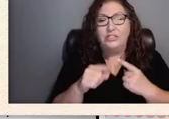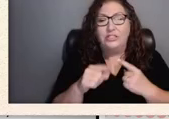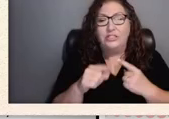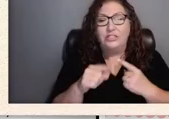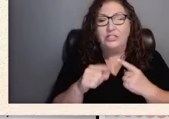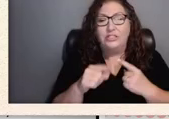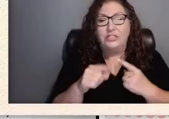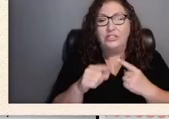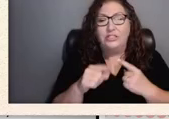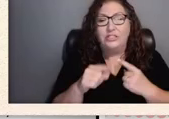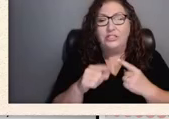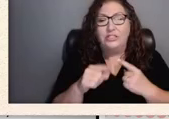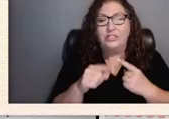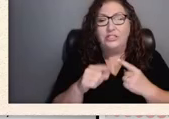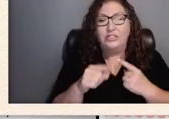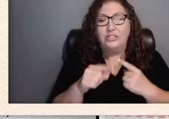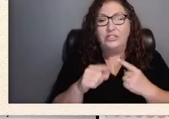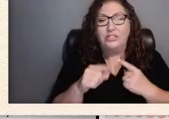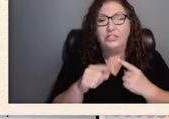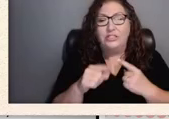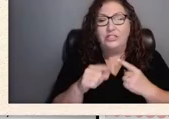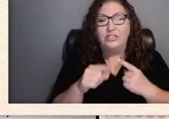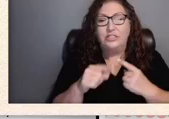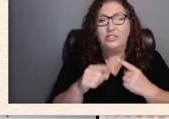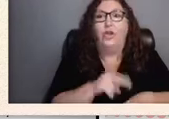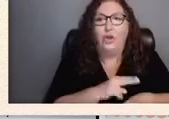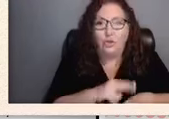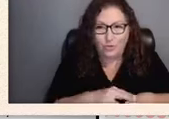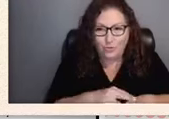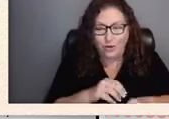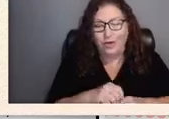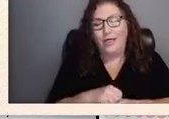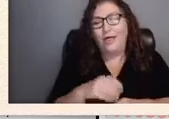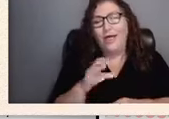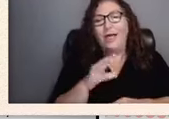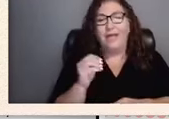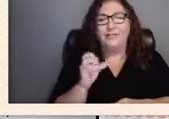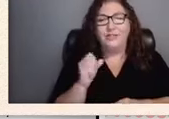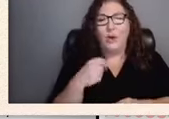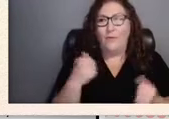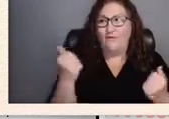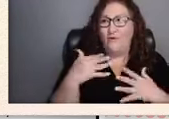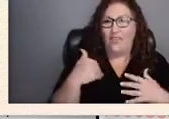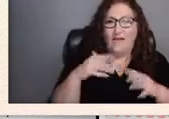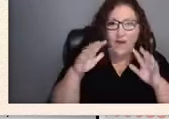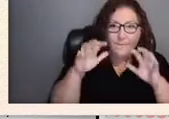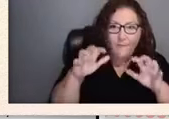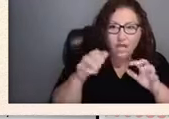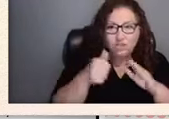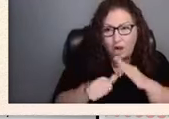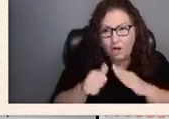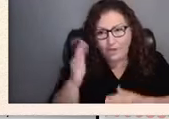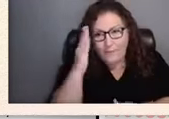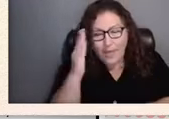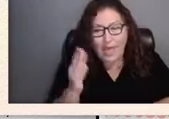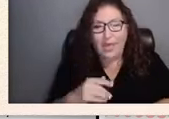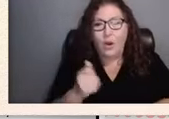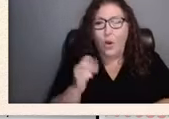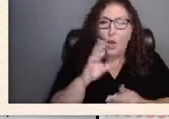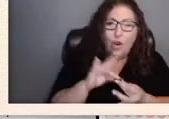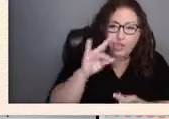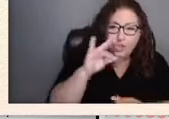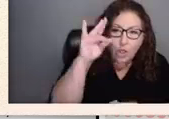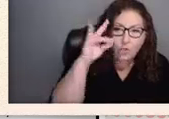very unusual in nature. So, I'm afraid there's a monster under the bed, or there's a ghost outside, or things like